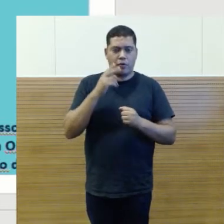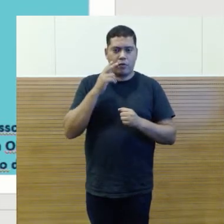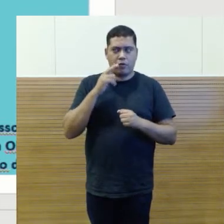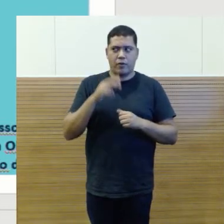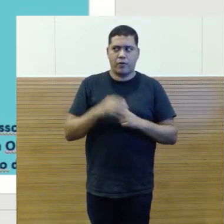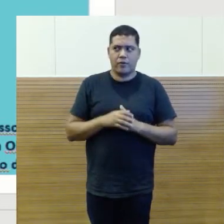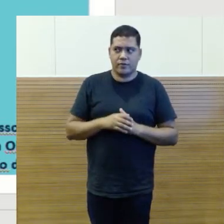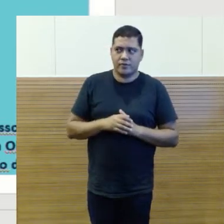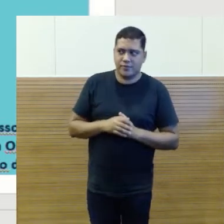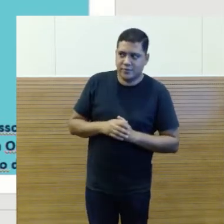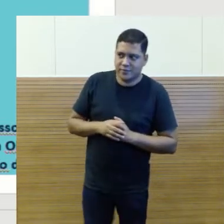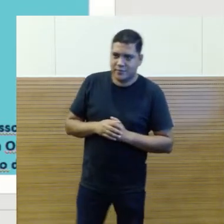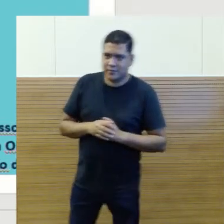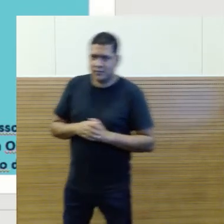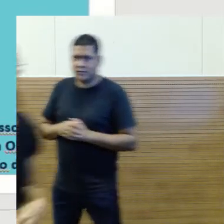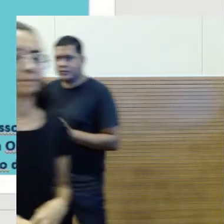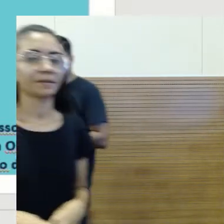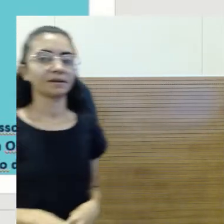Can you see it?